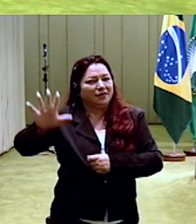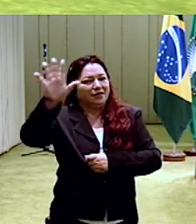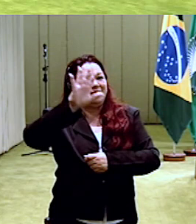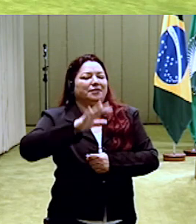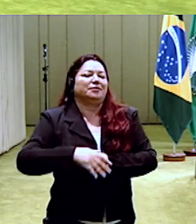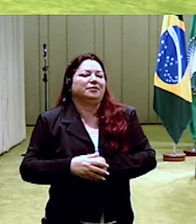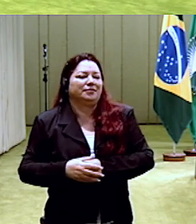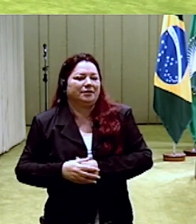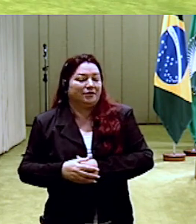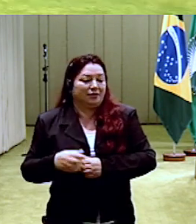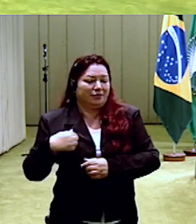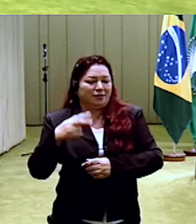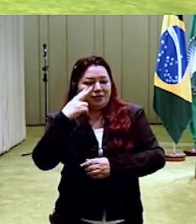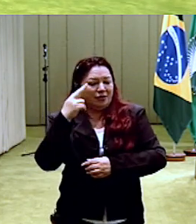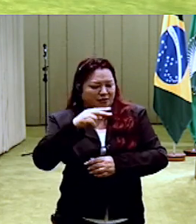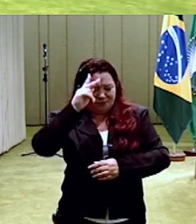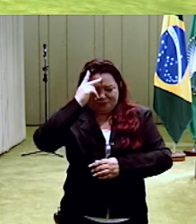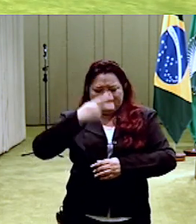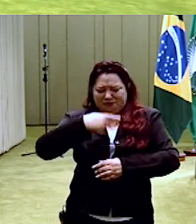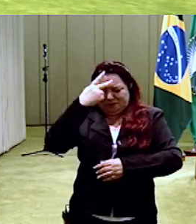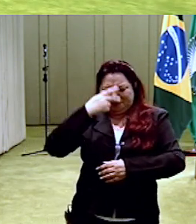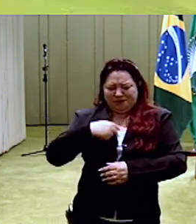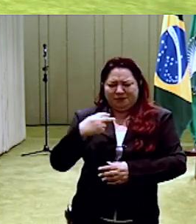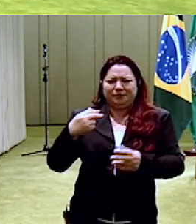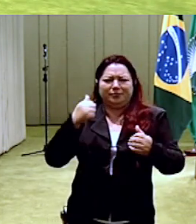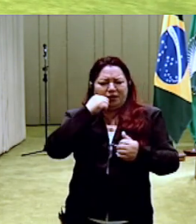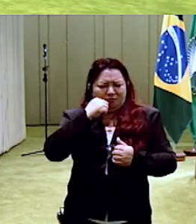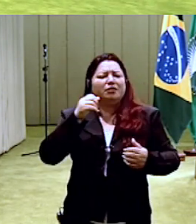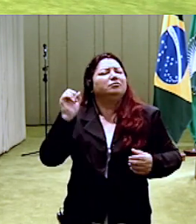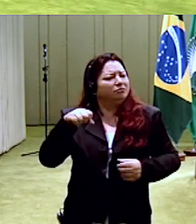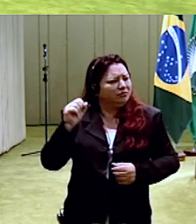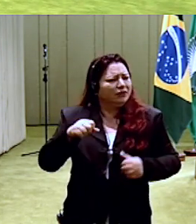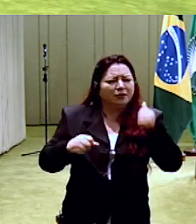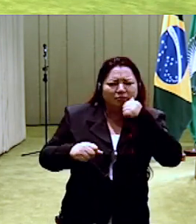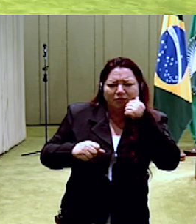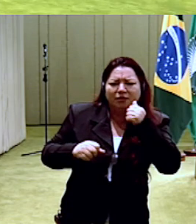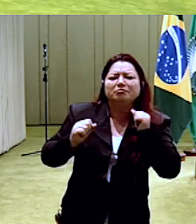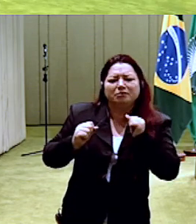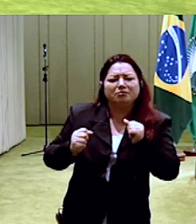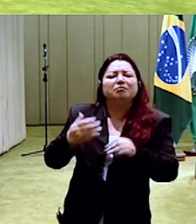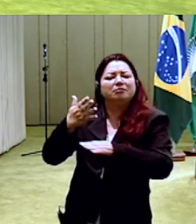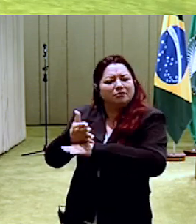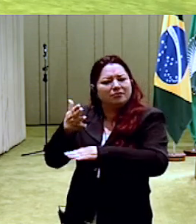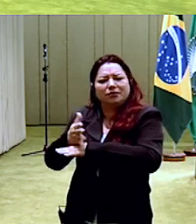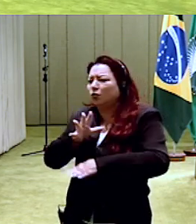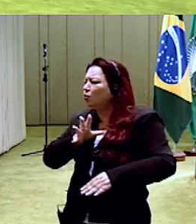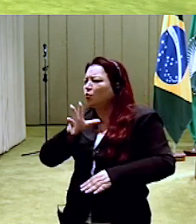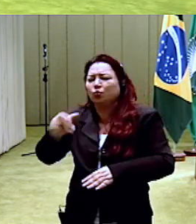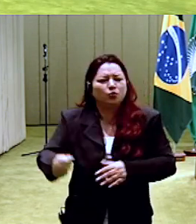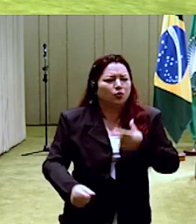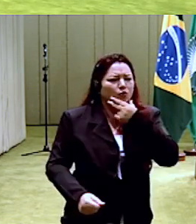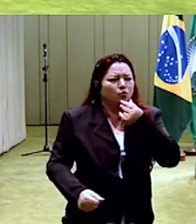we see ourselves women. Yes, we are women. But we can also participate that any man can do, then we can also